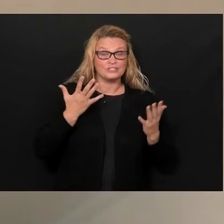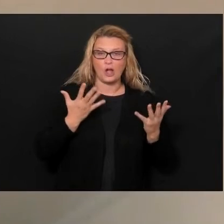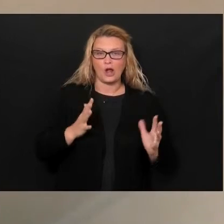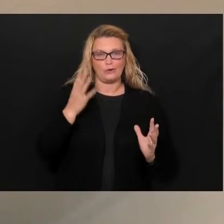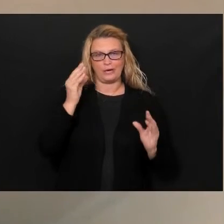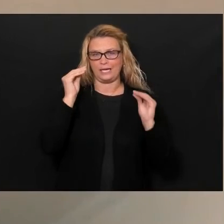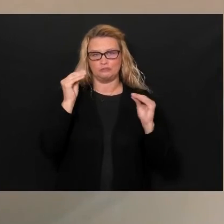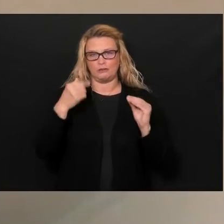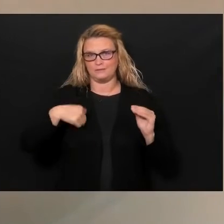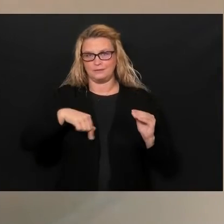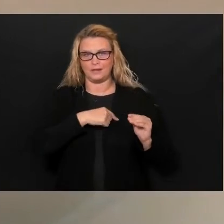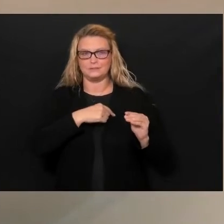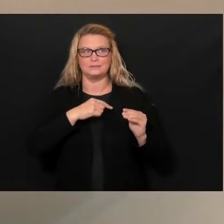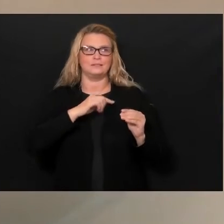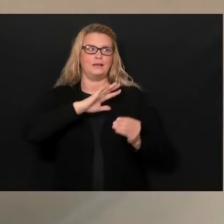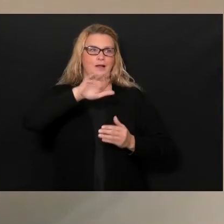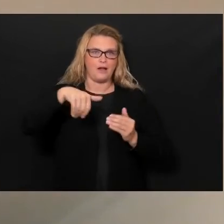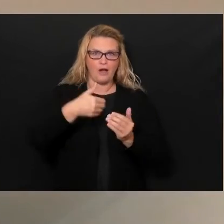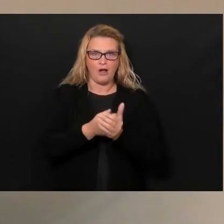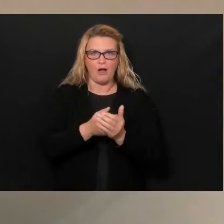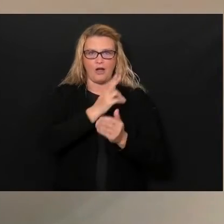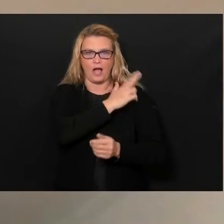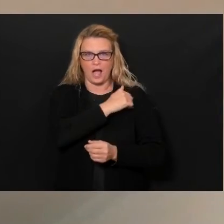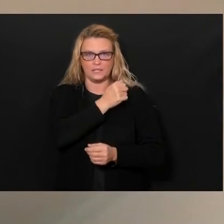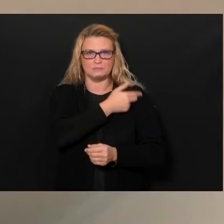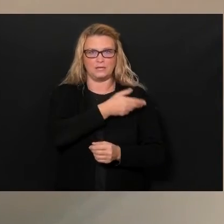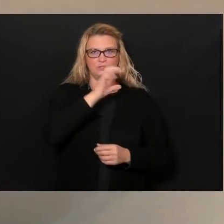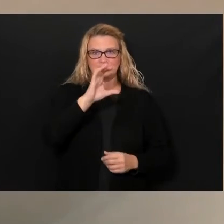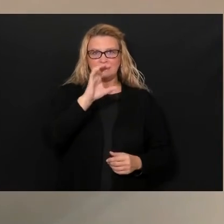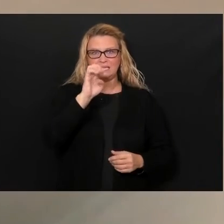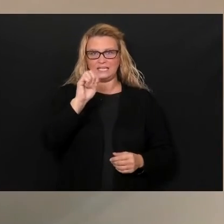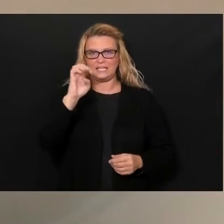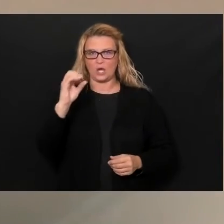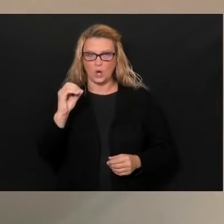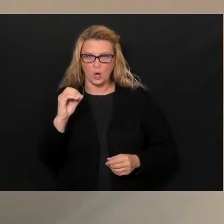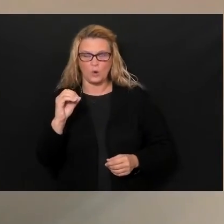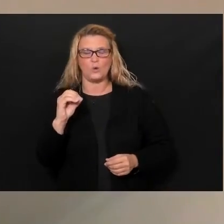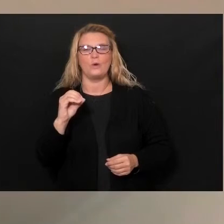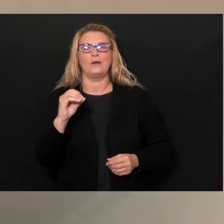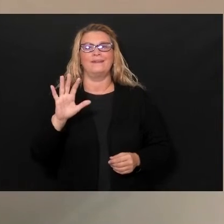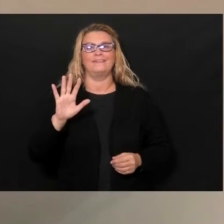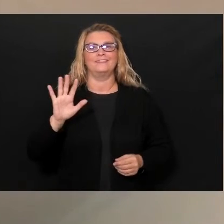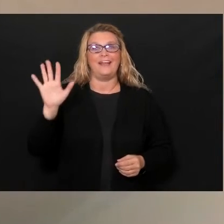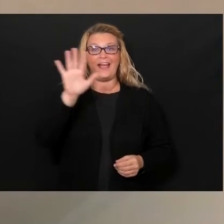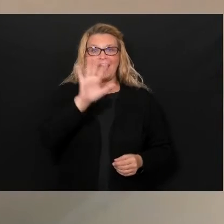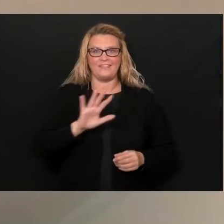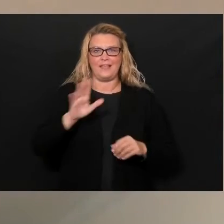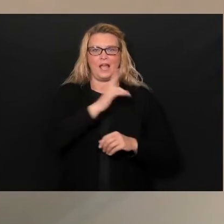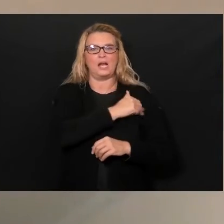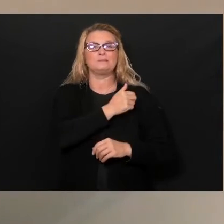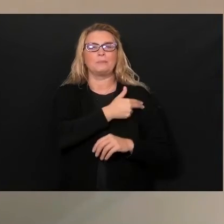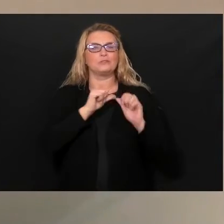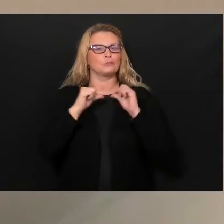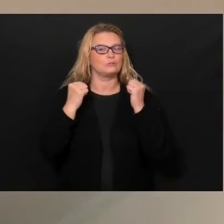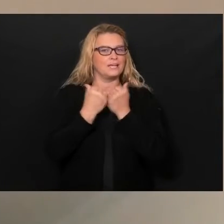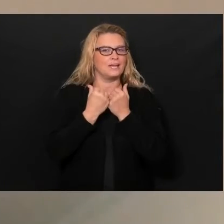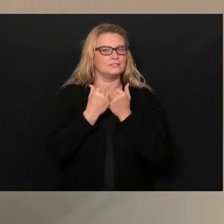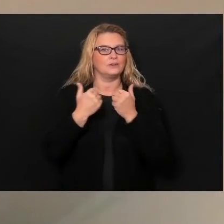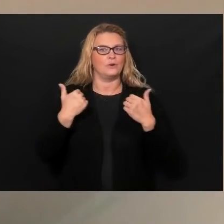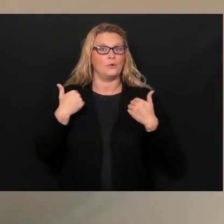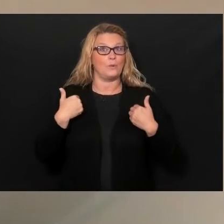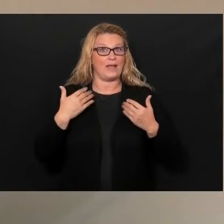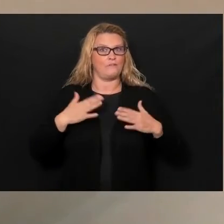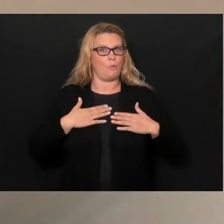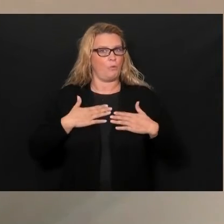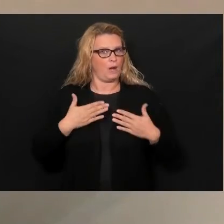to all the hospital CEOs and leadership's credit, along with the hospital association, there is a great